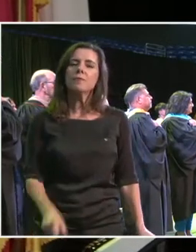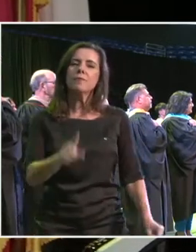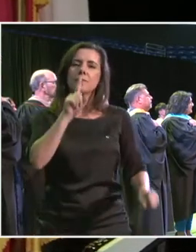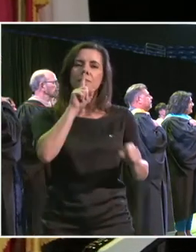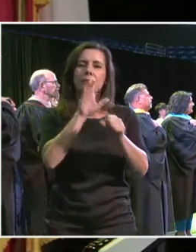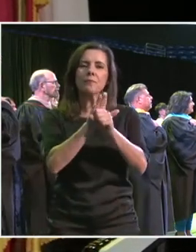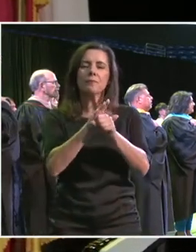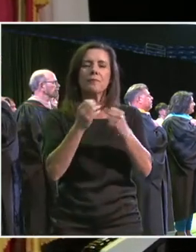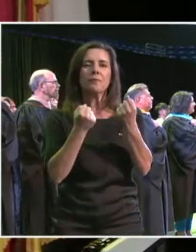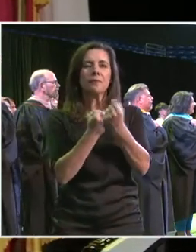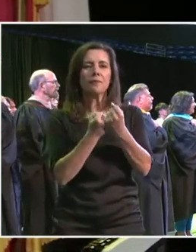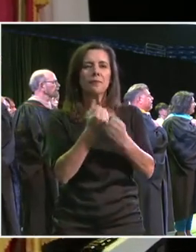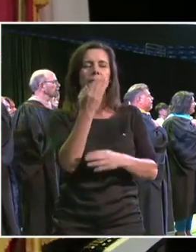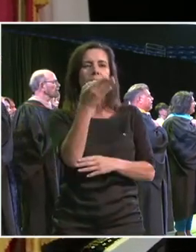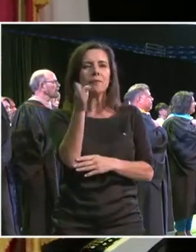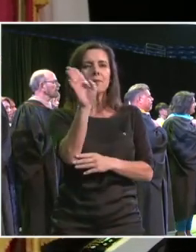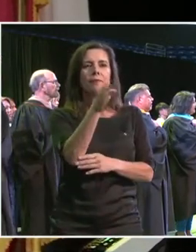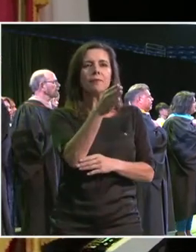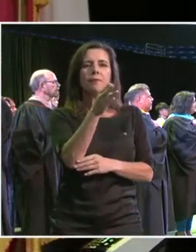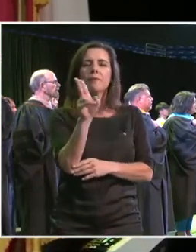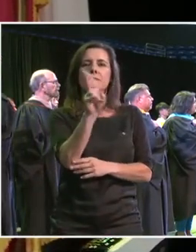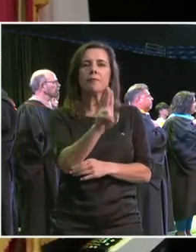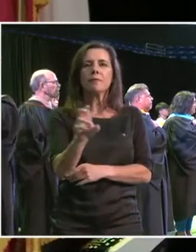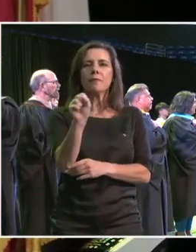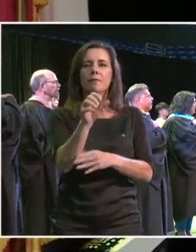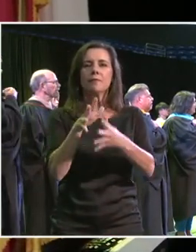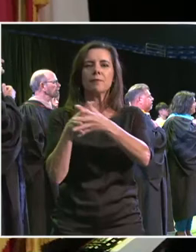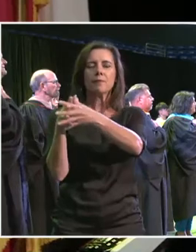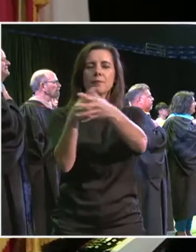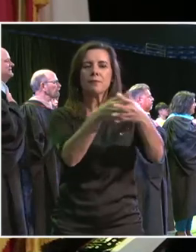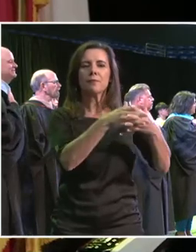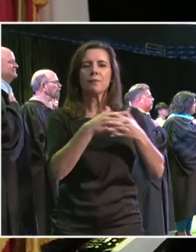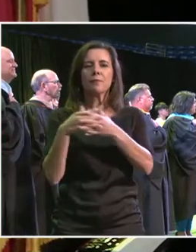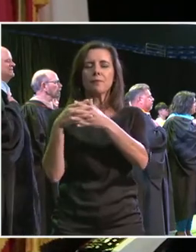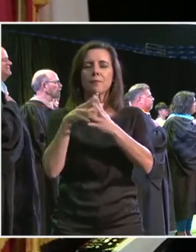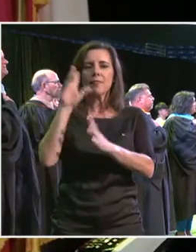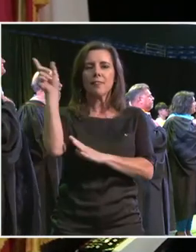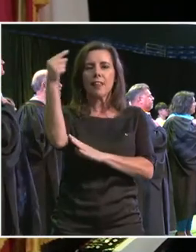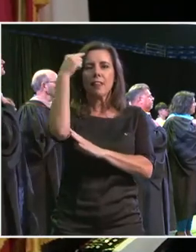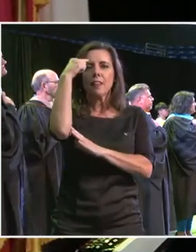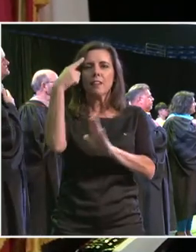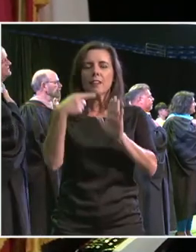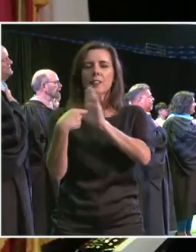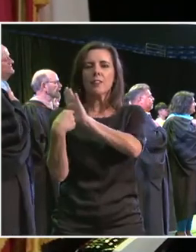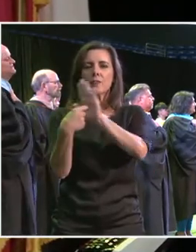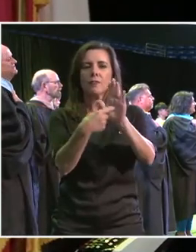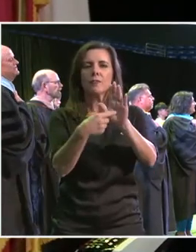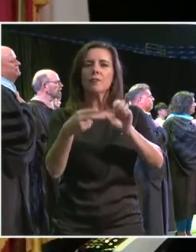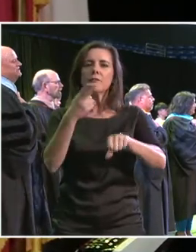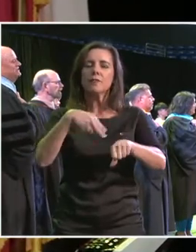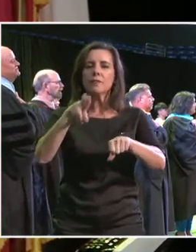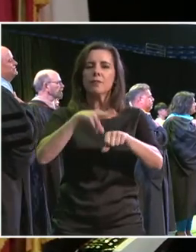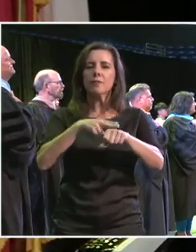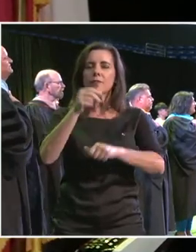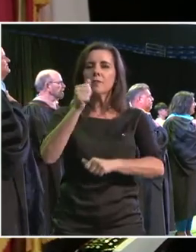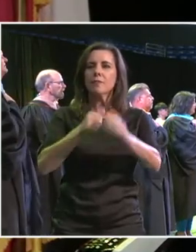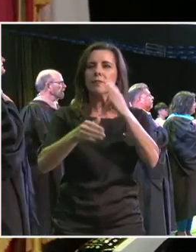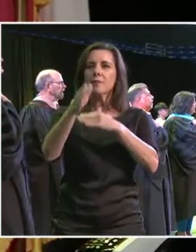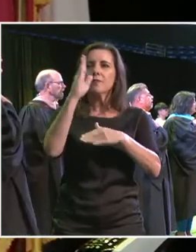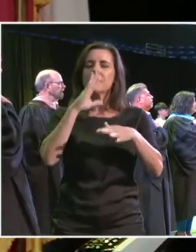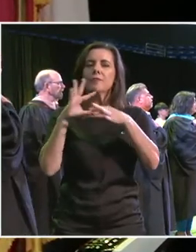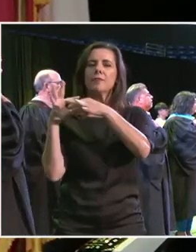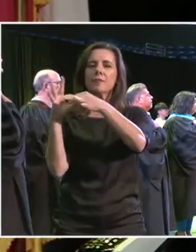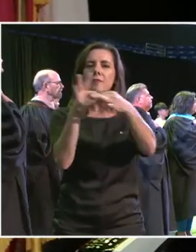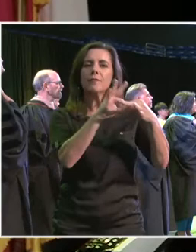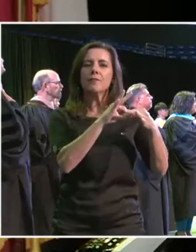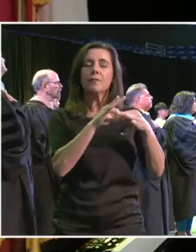I pledge allegiance to the flag of the United States of America and to the republic for which it stands, one nation under